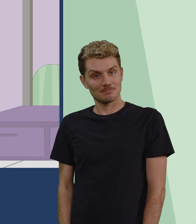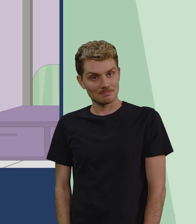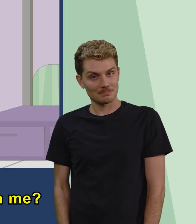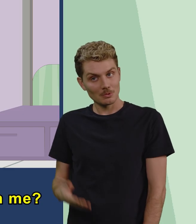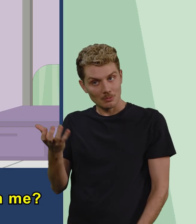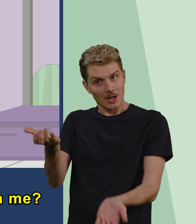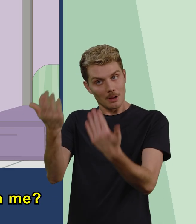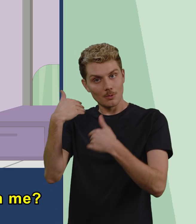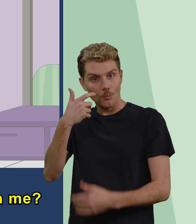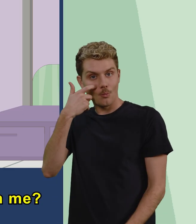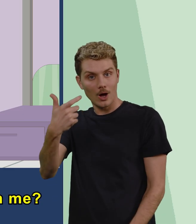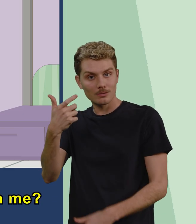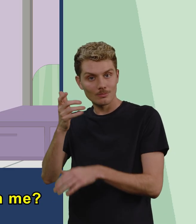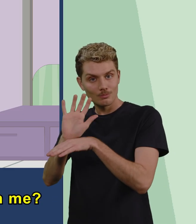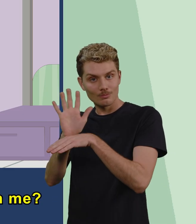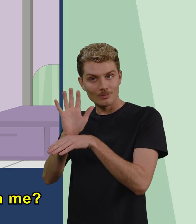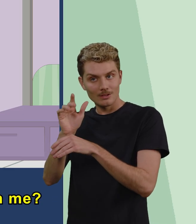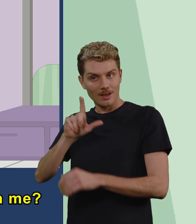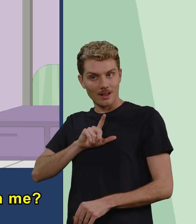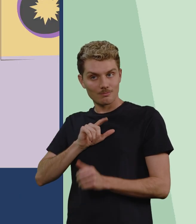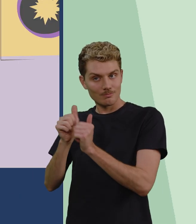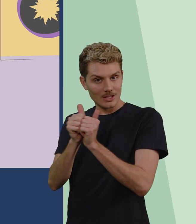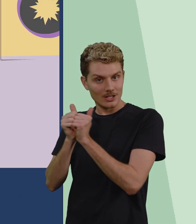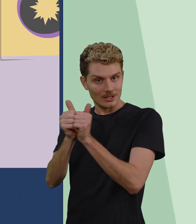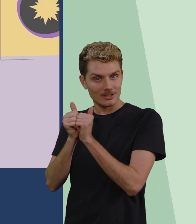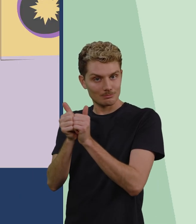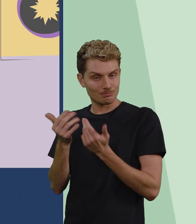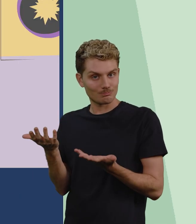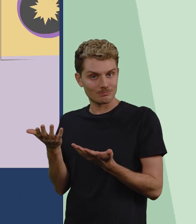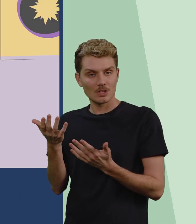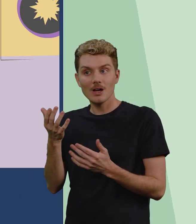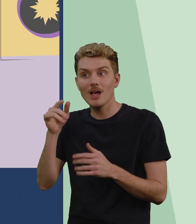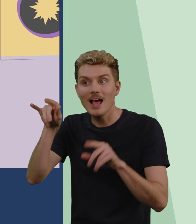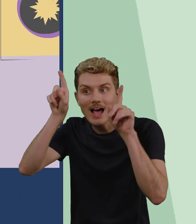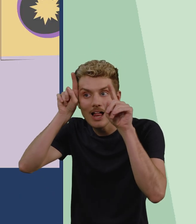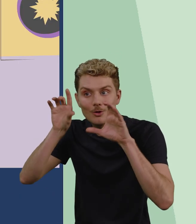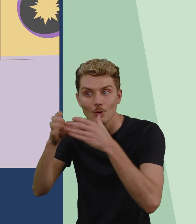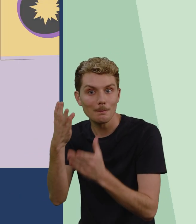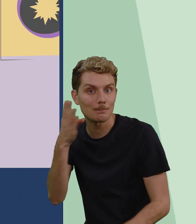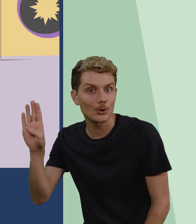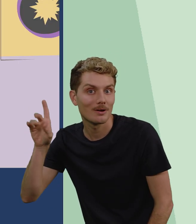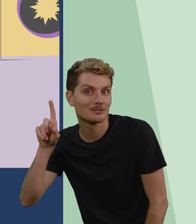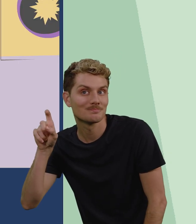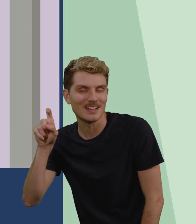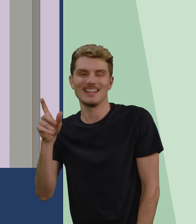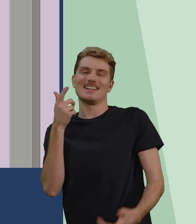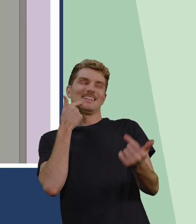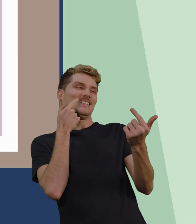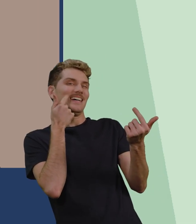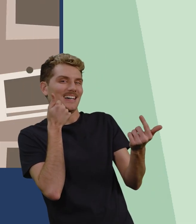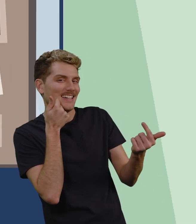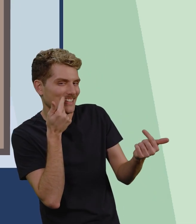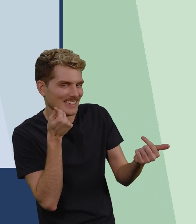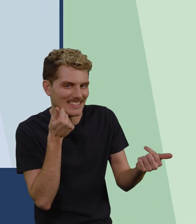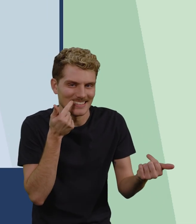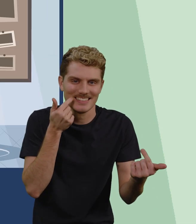Would you like to come in and watch the Lanterman premiere with me? Is a Smurftonian blue?